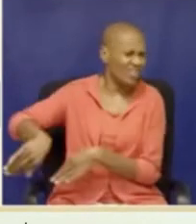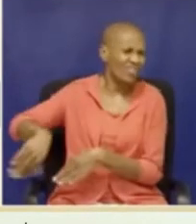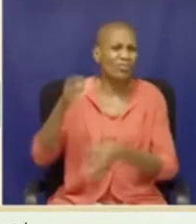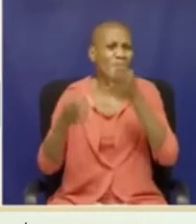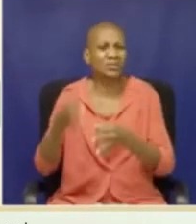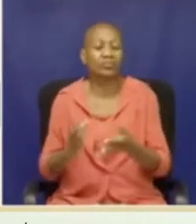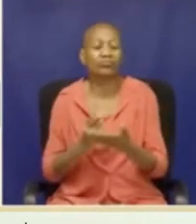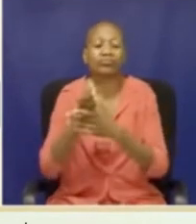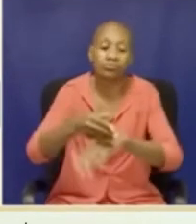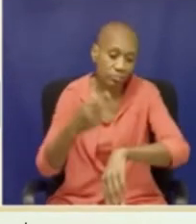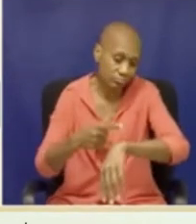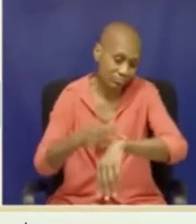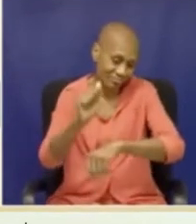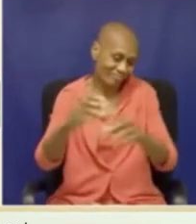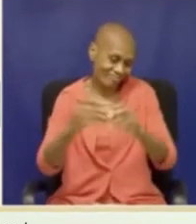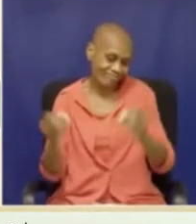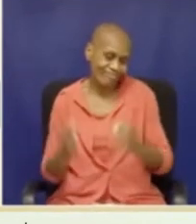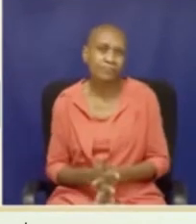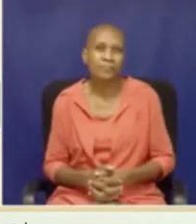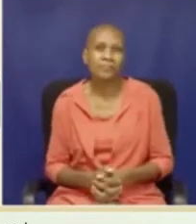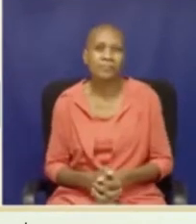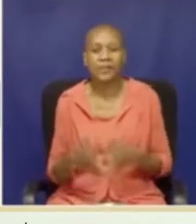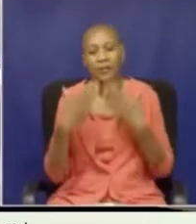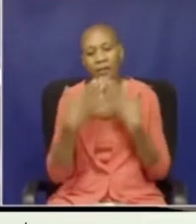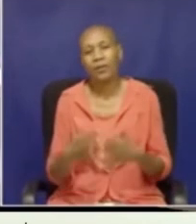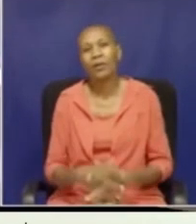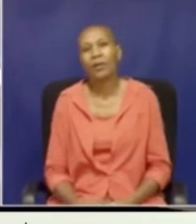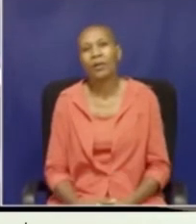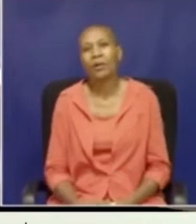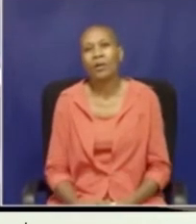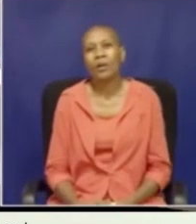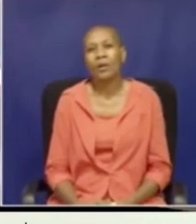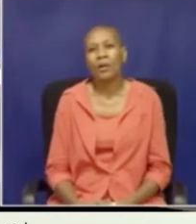above party politics and self-interest. Honourable Member, your and time make has sure. expired. Thank you. Sir.